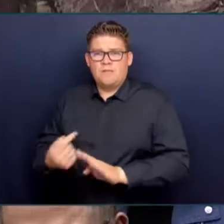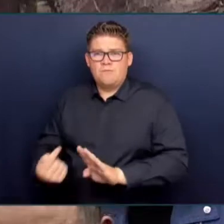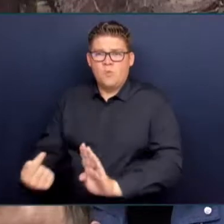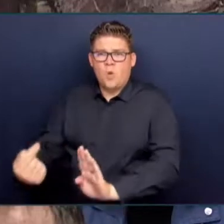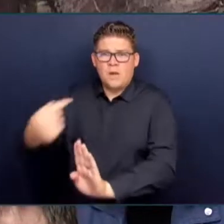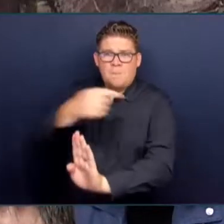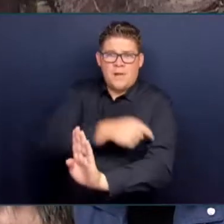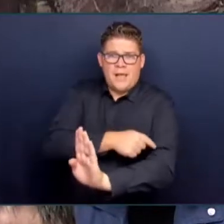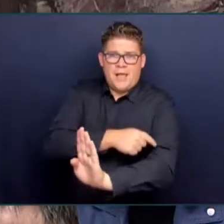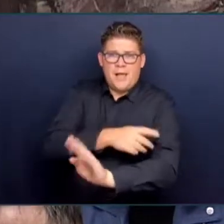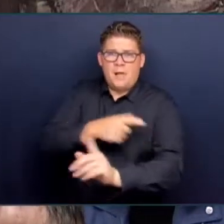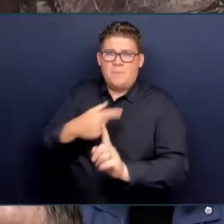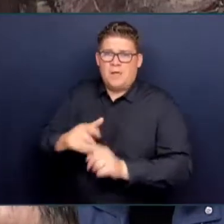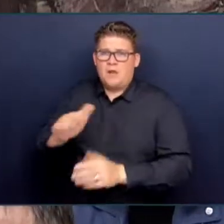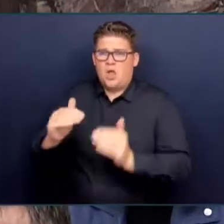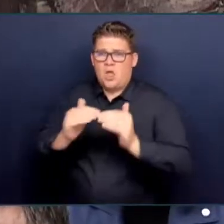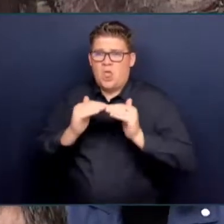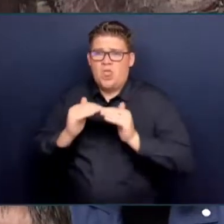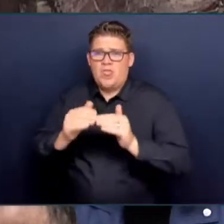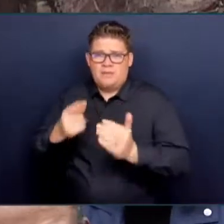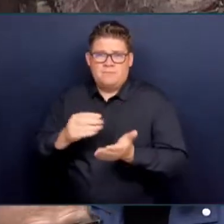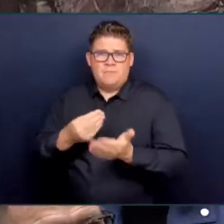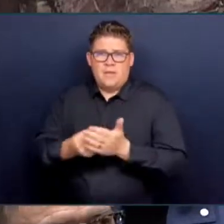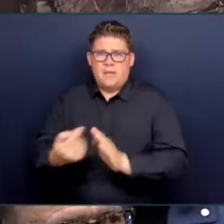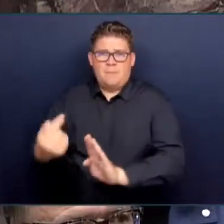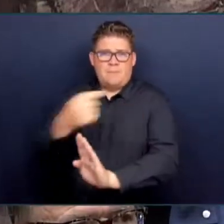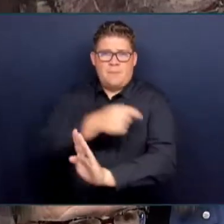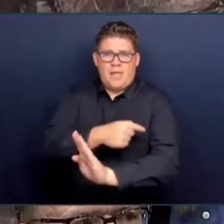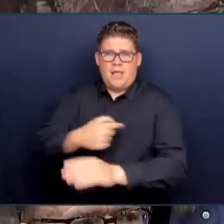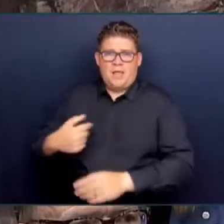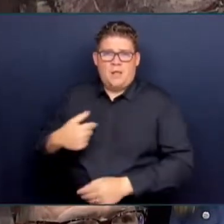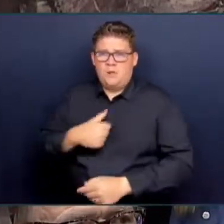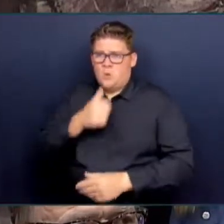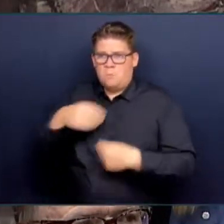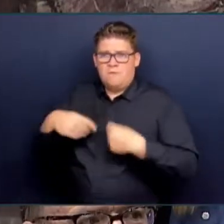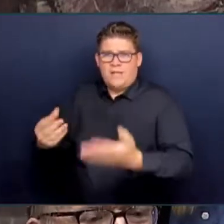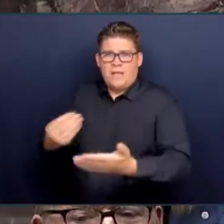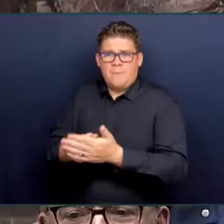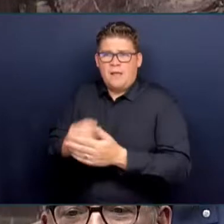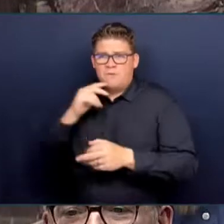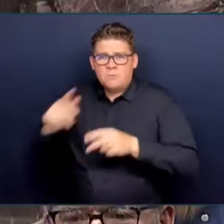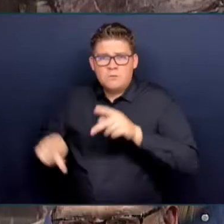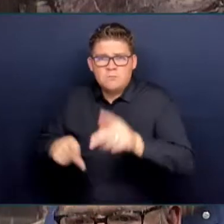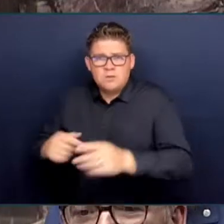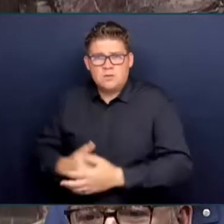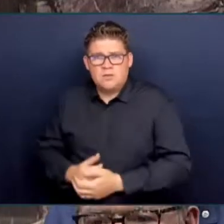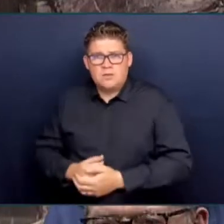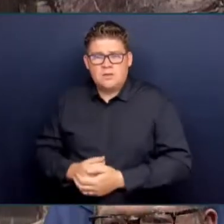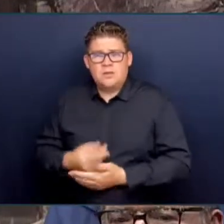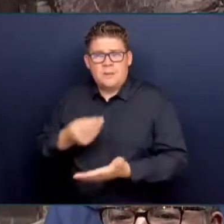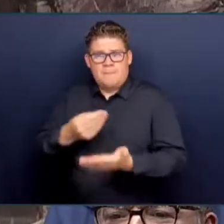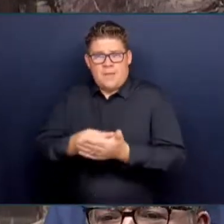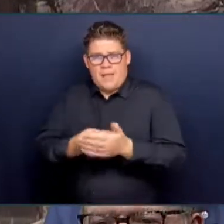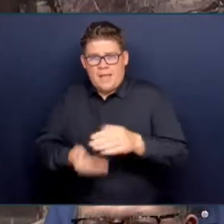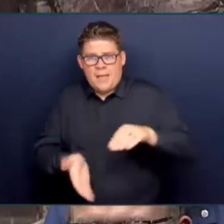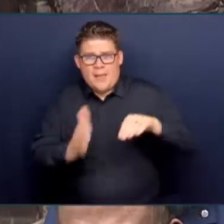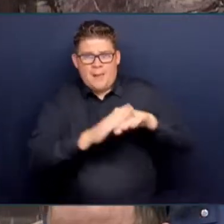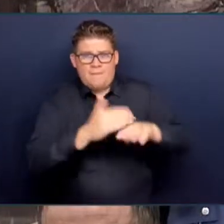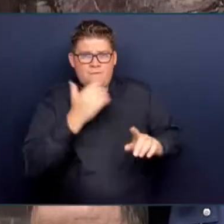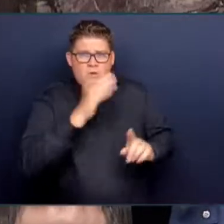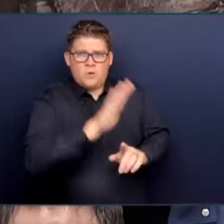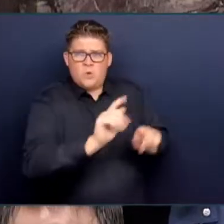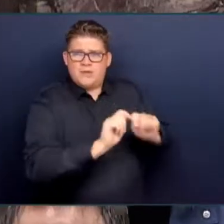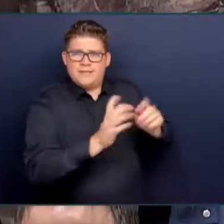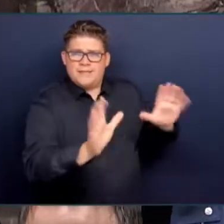So maybe what she should do today is stand up and commit to a retroactive rent rebate for the people in British Columbia who